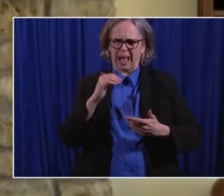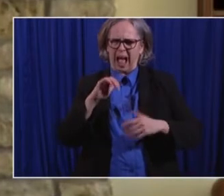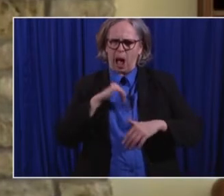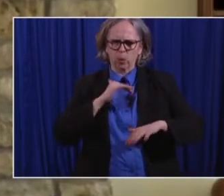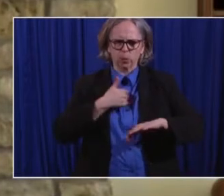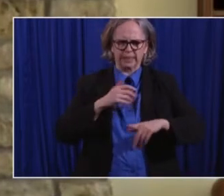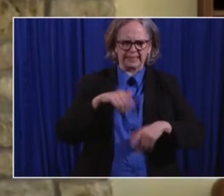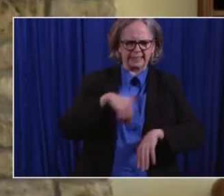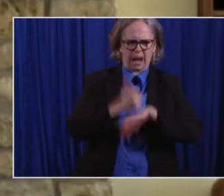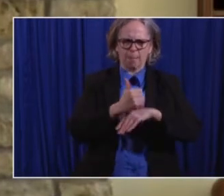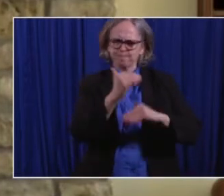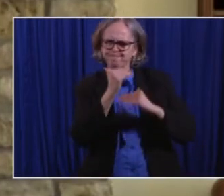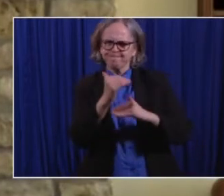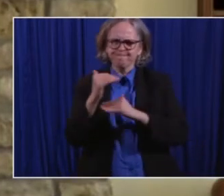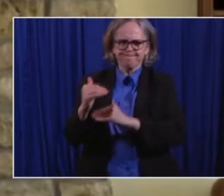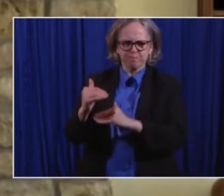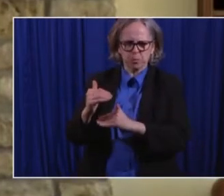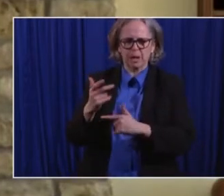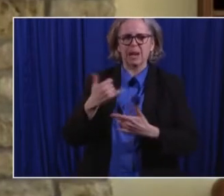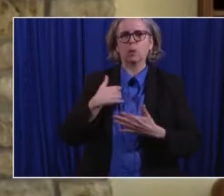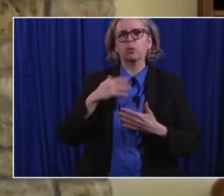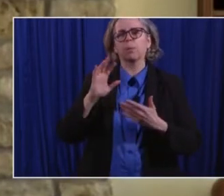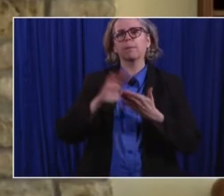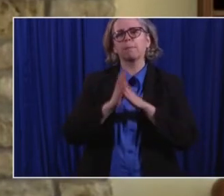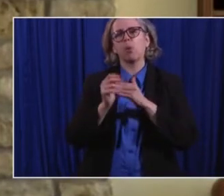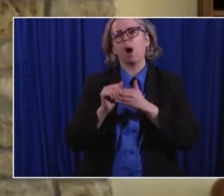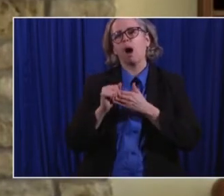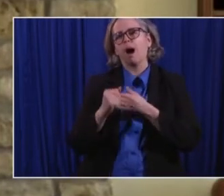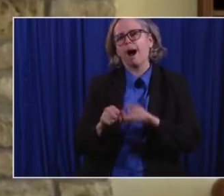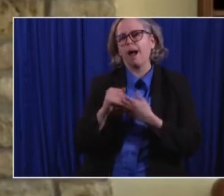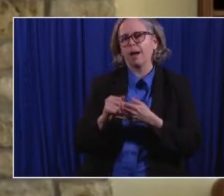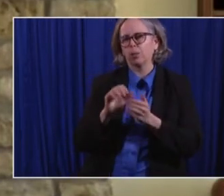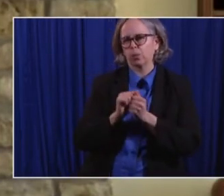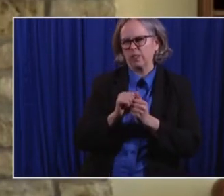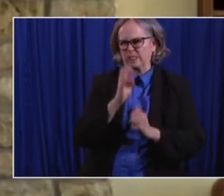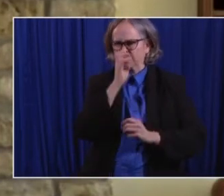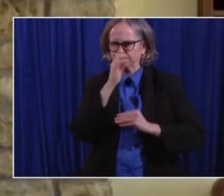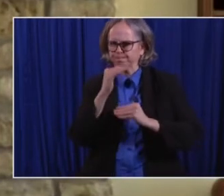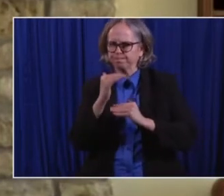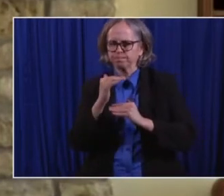this. So let's talk first with vaccinations.